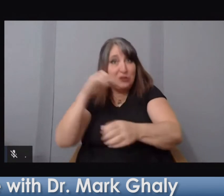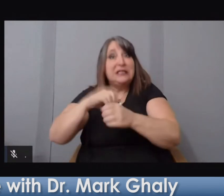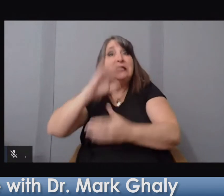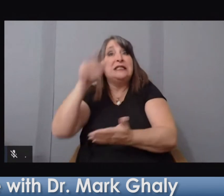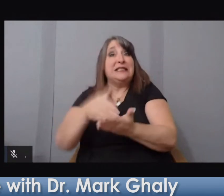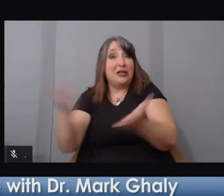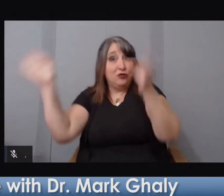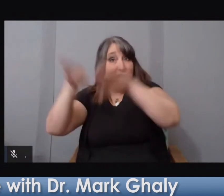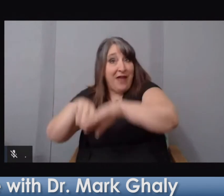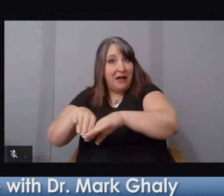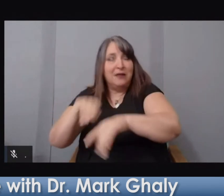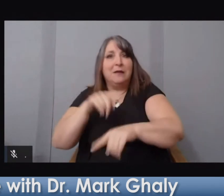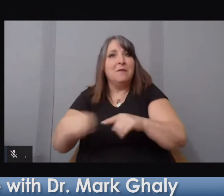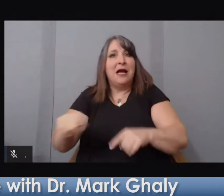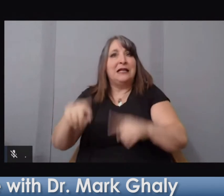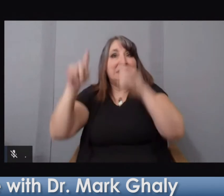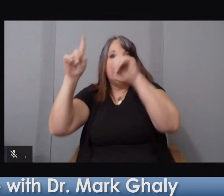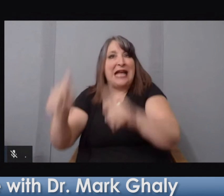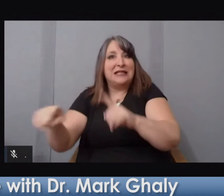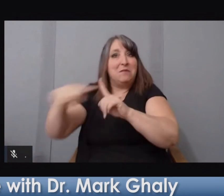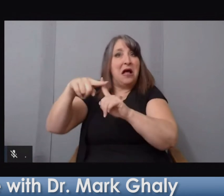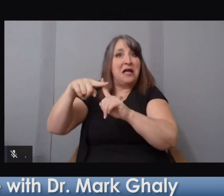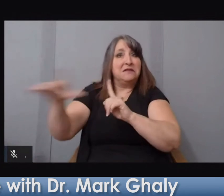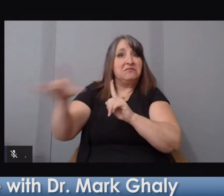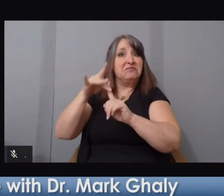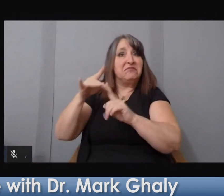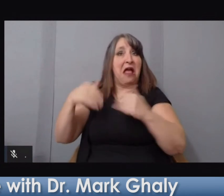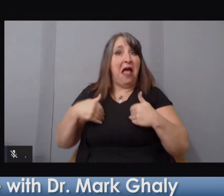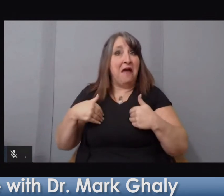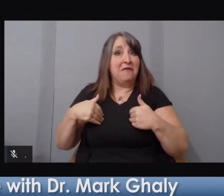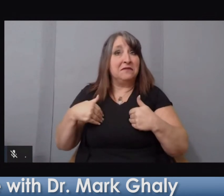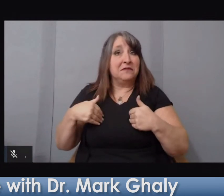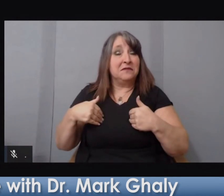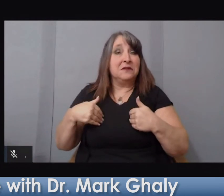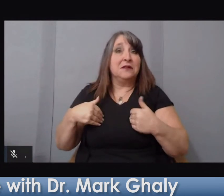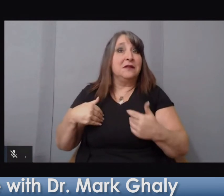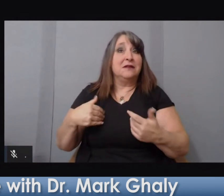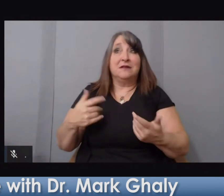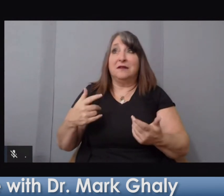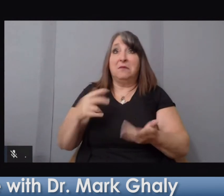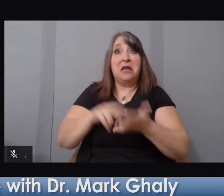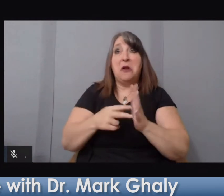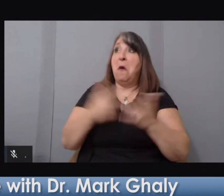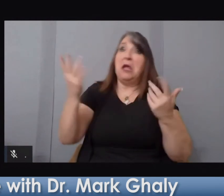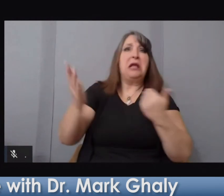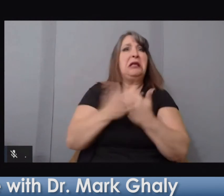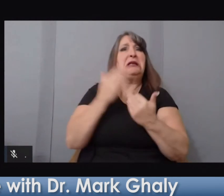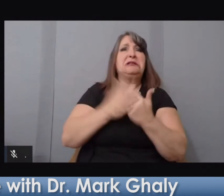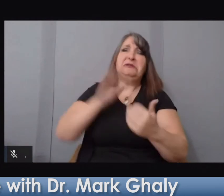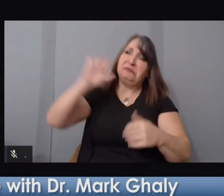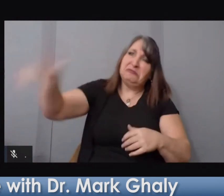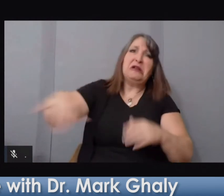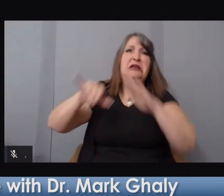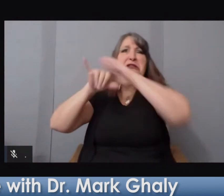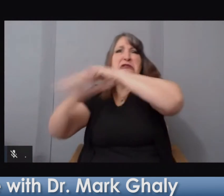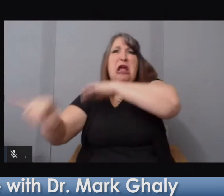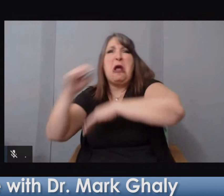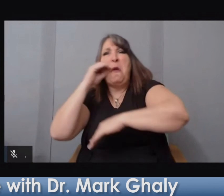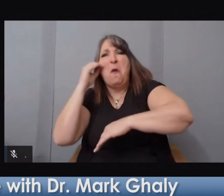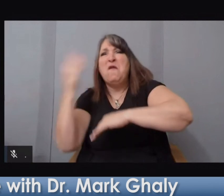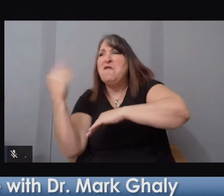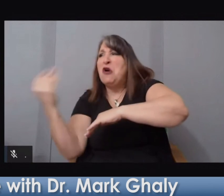are positive, the reality that not everybody can simply isolate, that it's not easy to find a